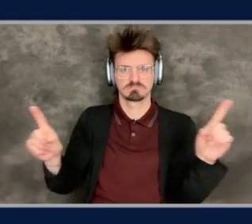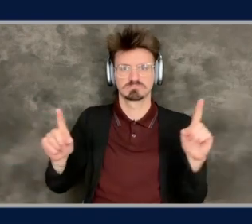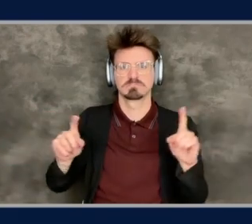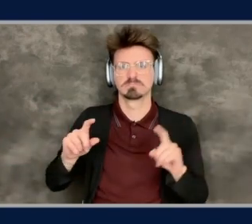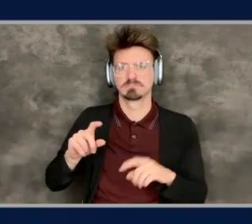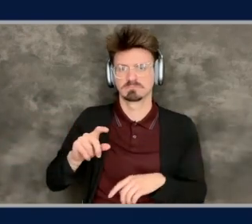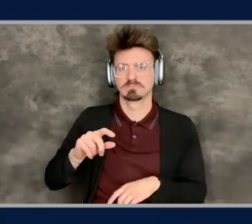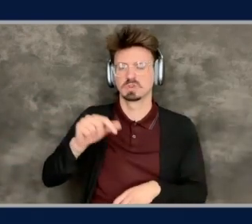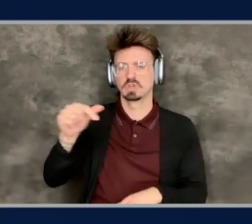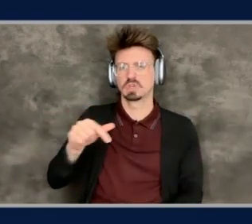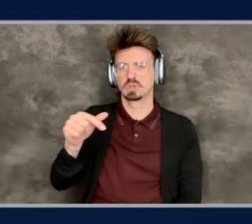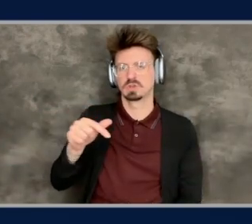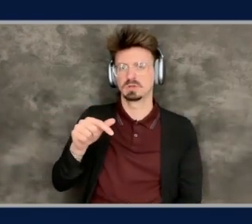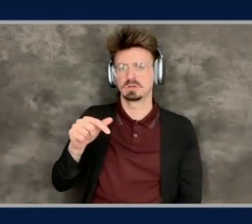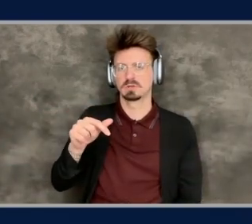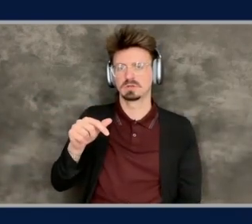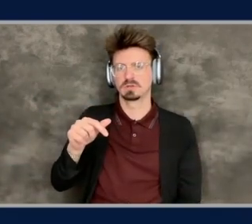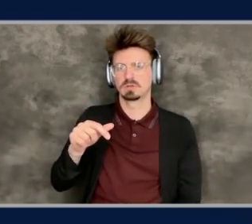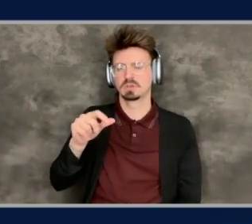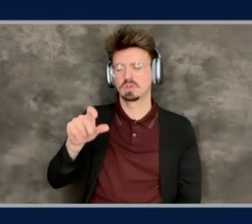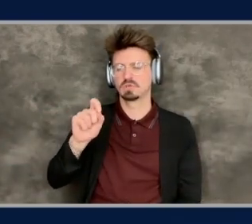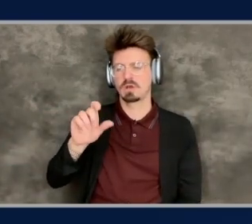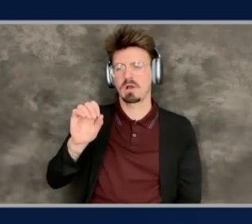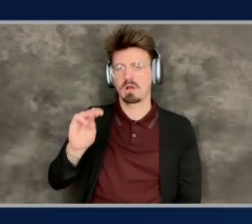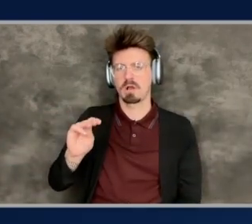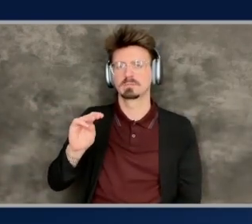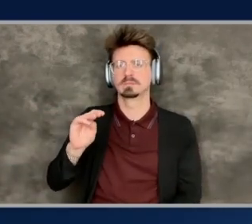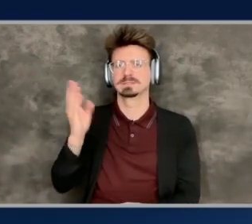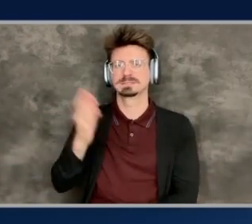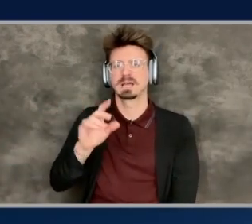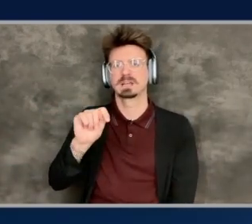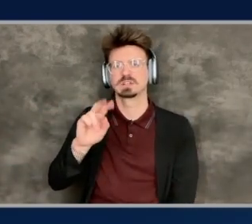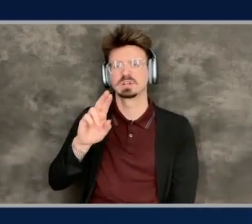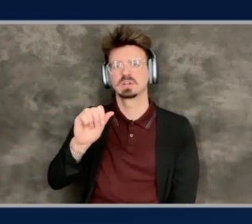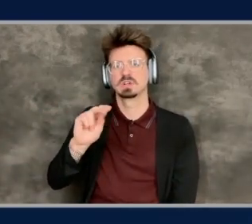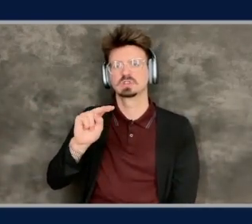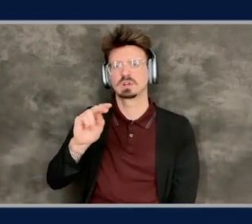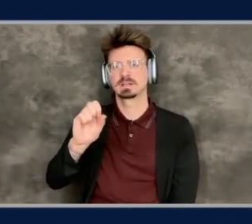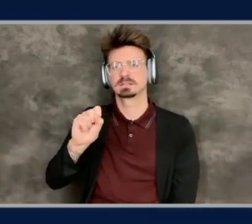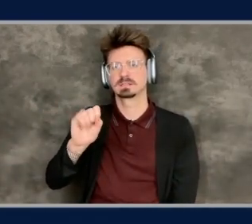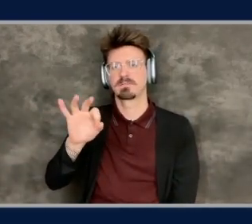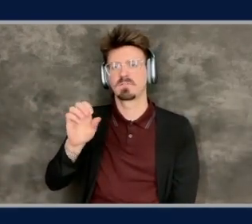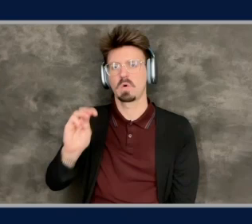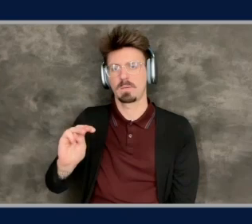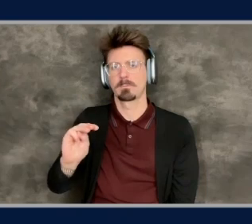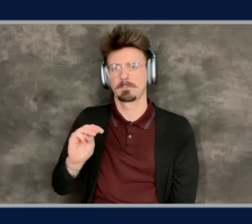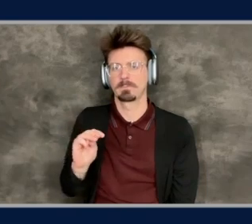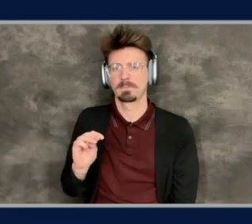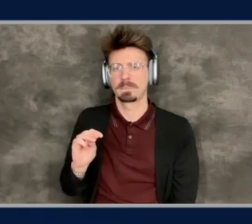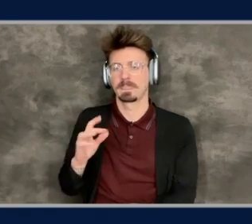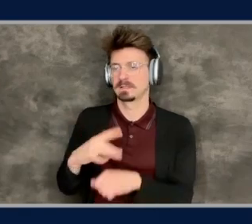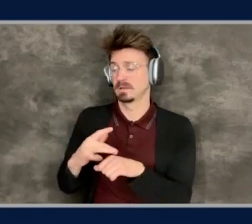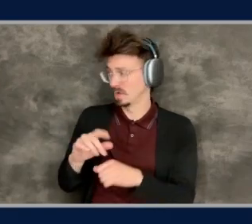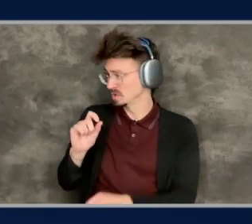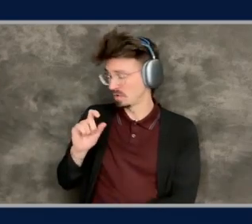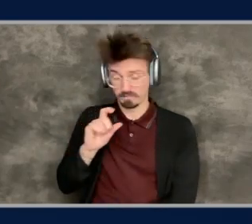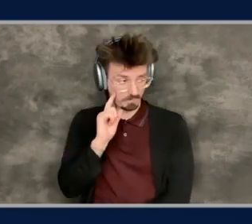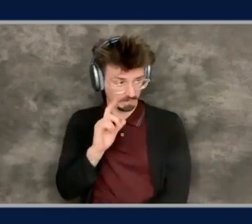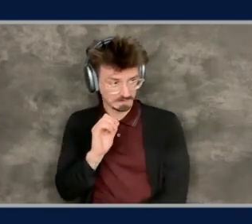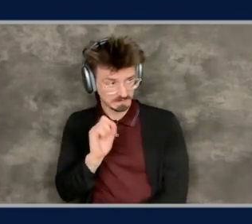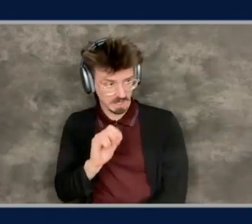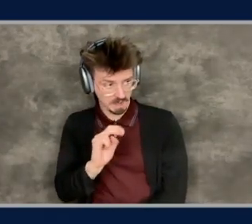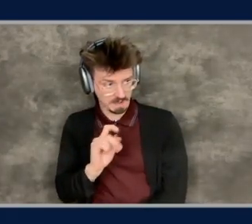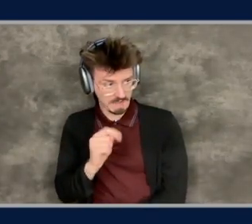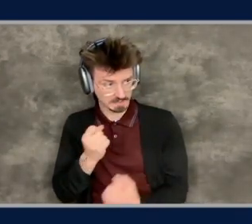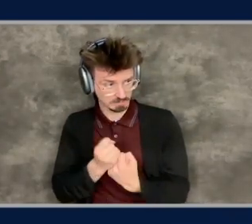Developer /transform, and you should be able to get started with the both. This is available in the .NET support. .NET support. Okay. So